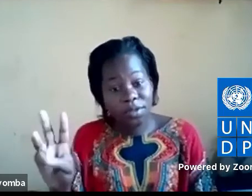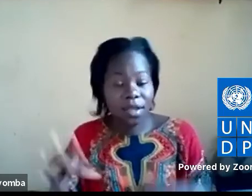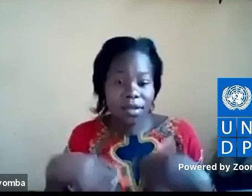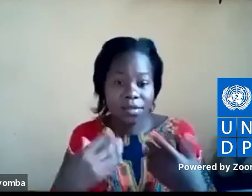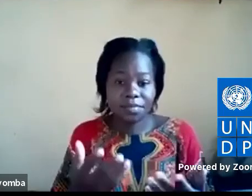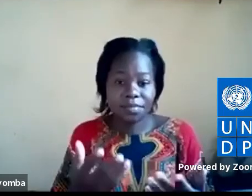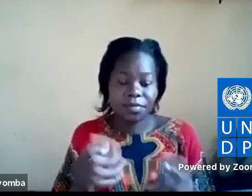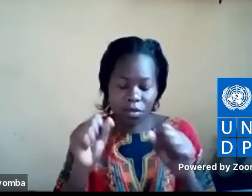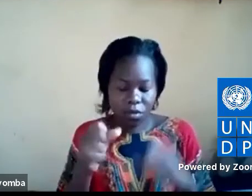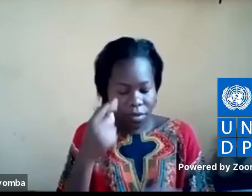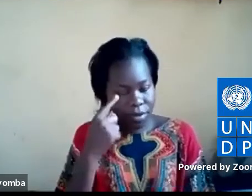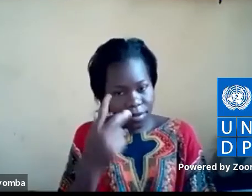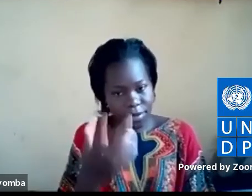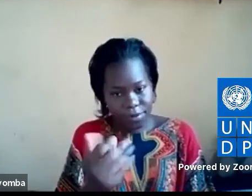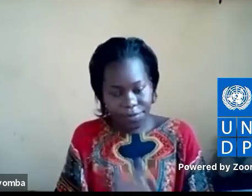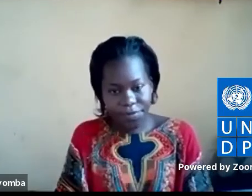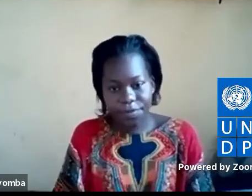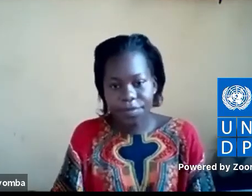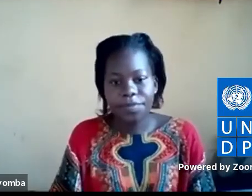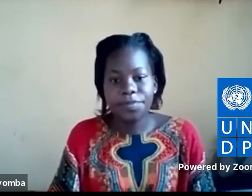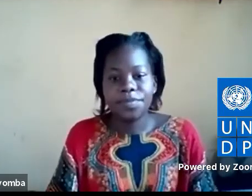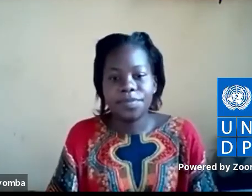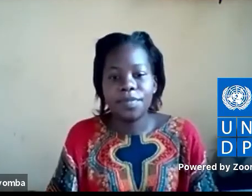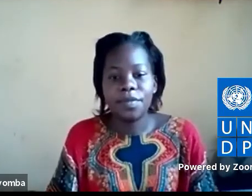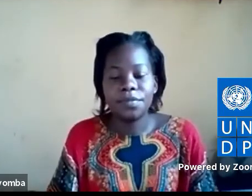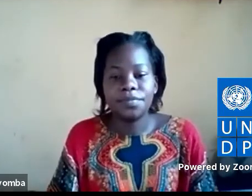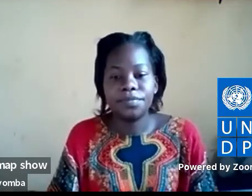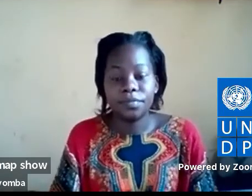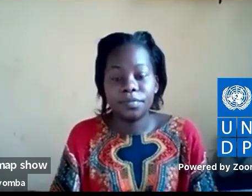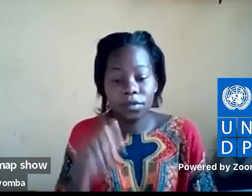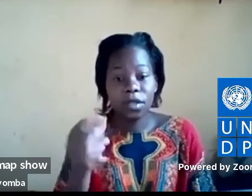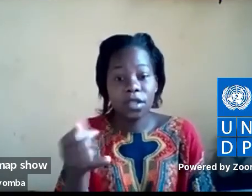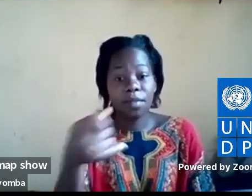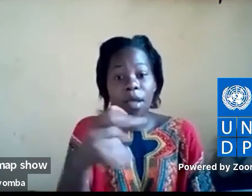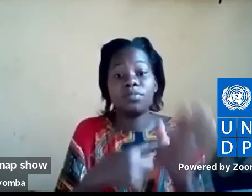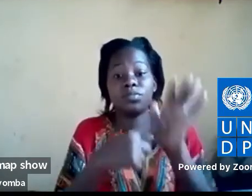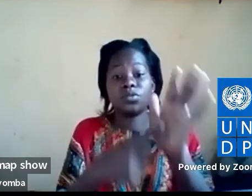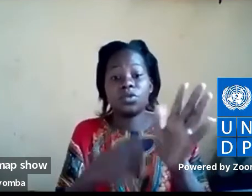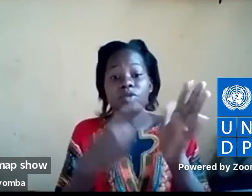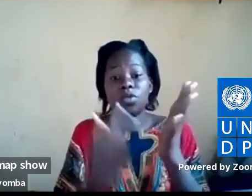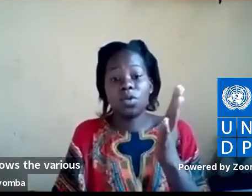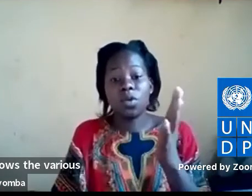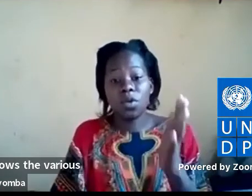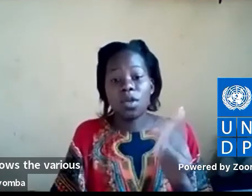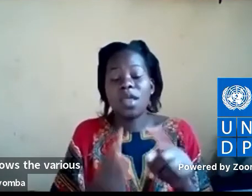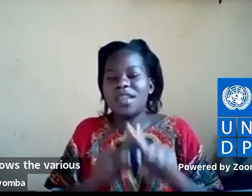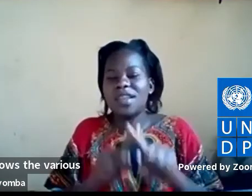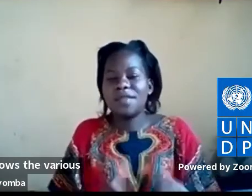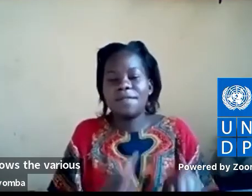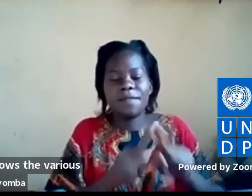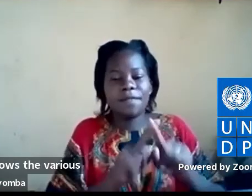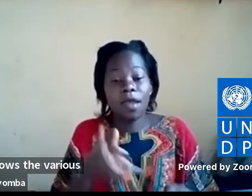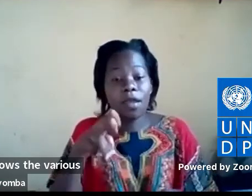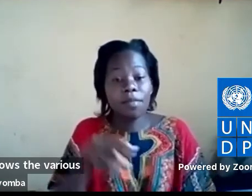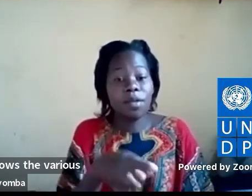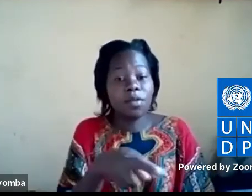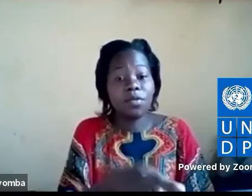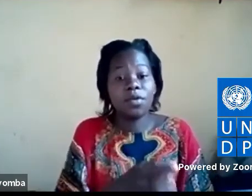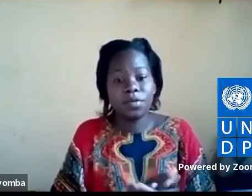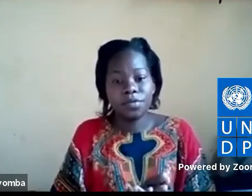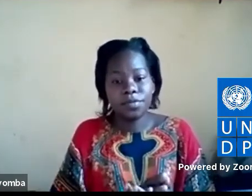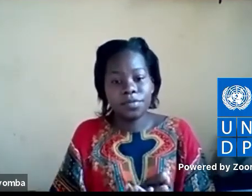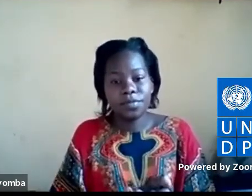find the mineral currency map of Uganda. This map shows the various minerals across the